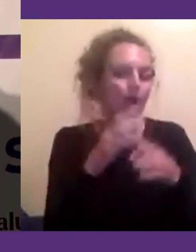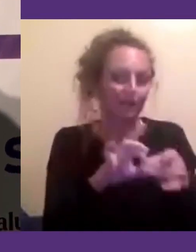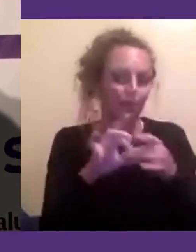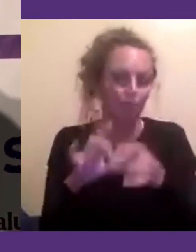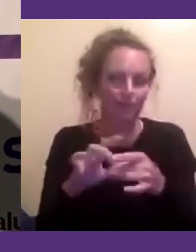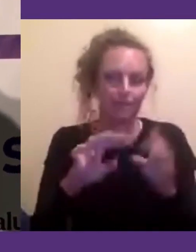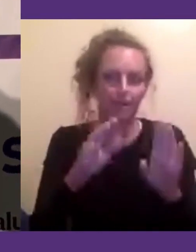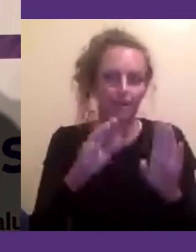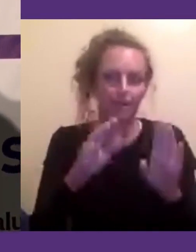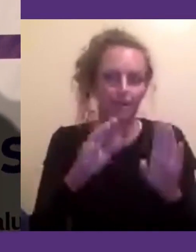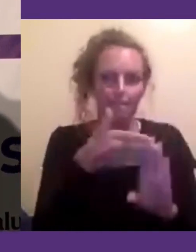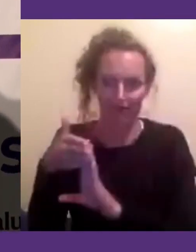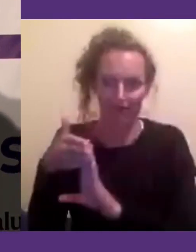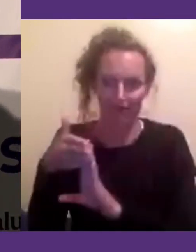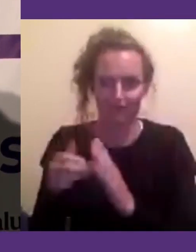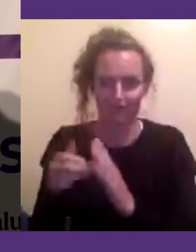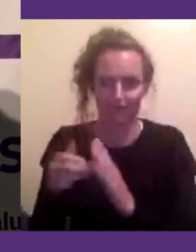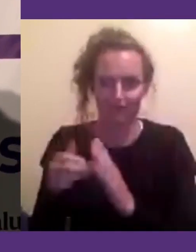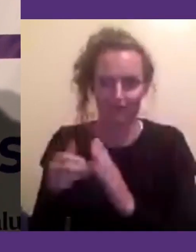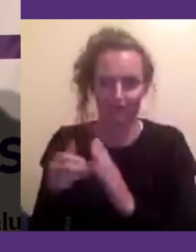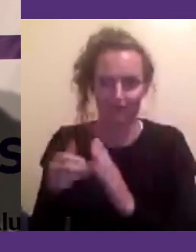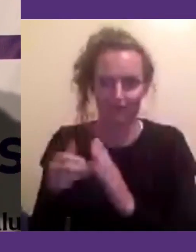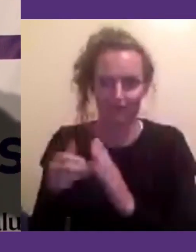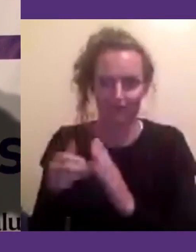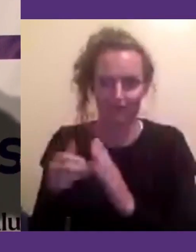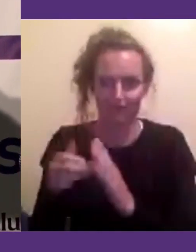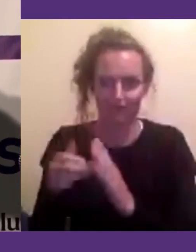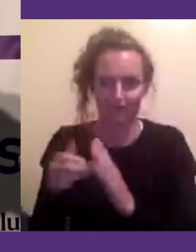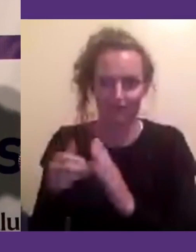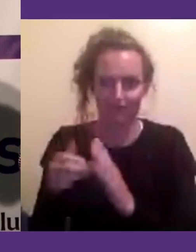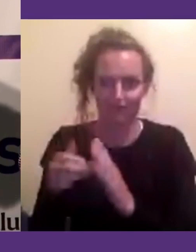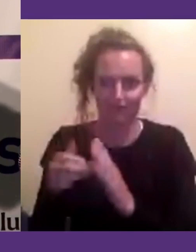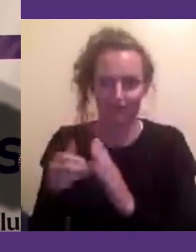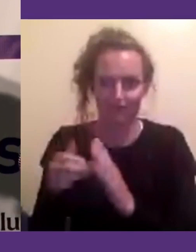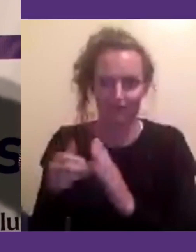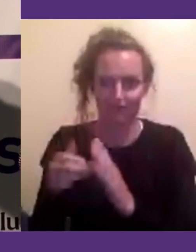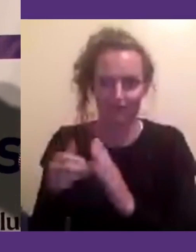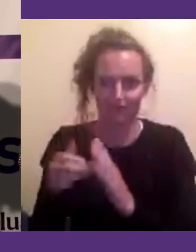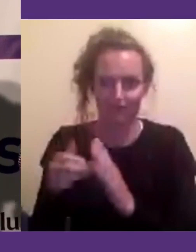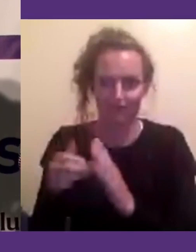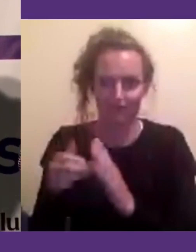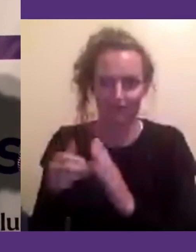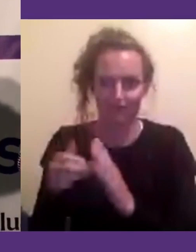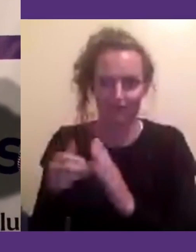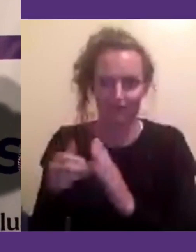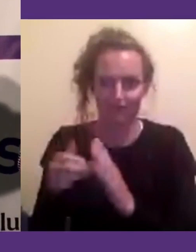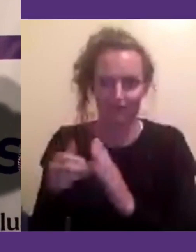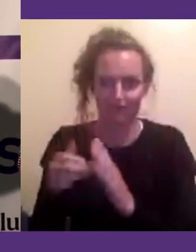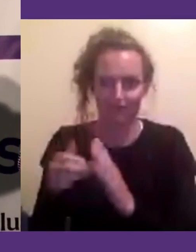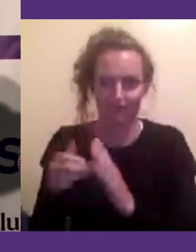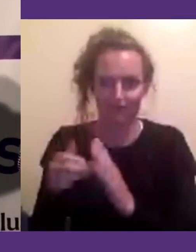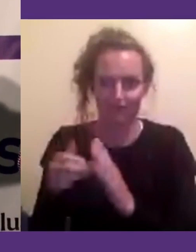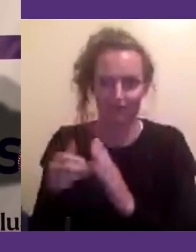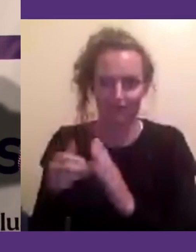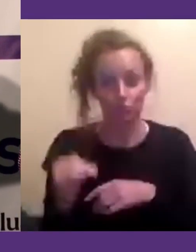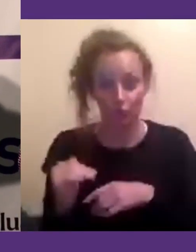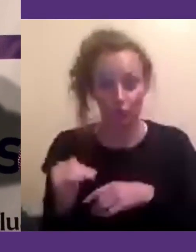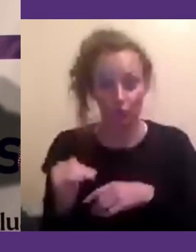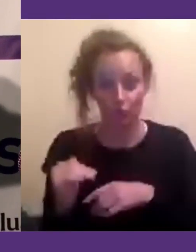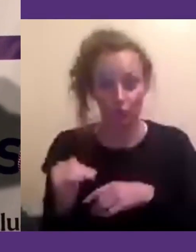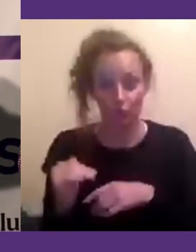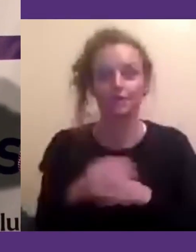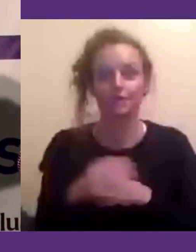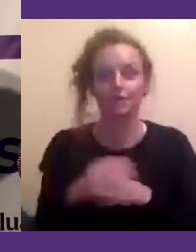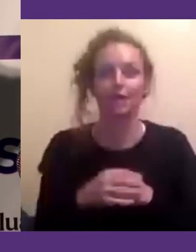short stature. I'm a powered wheelchair user. I've got jeans on, no shoes, a shirt that had a stain